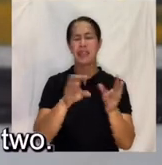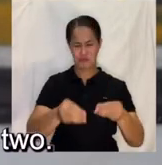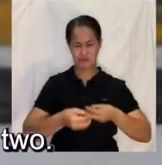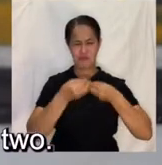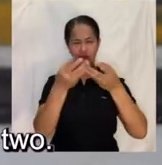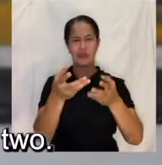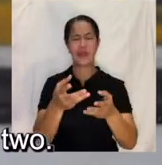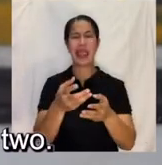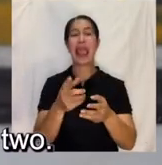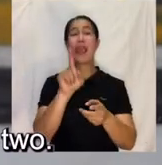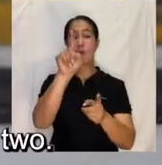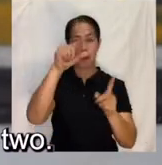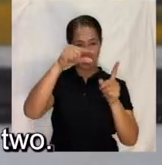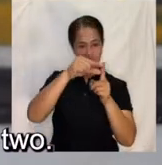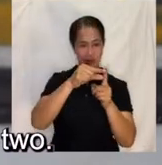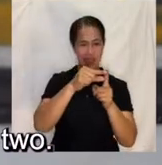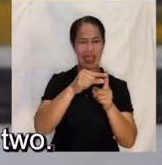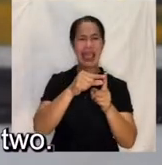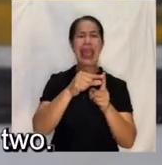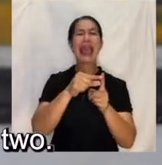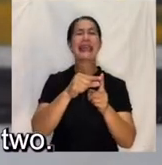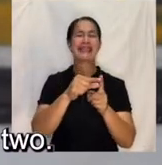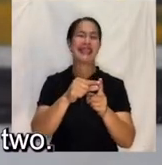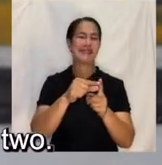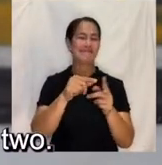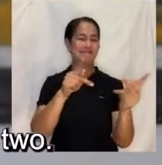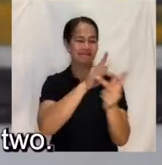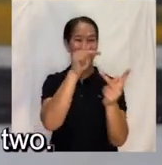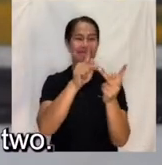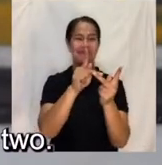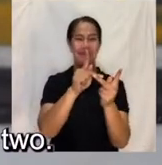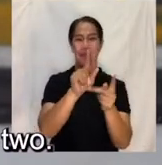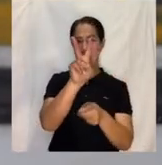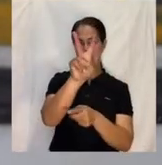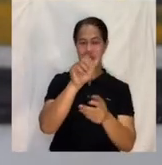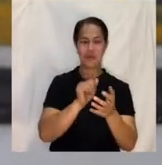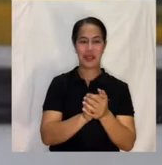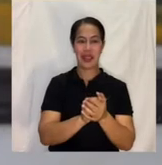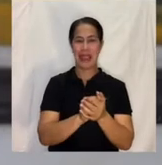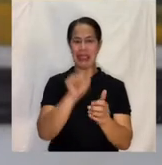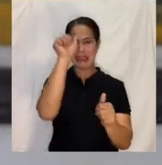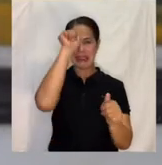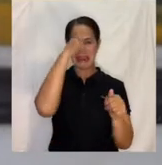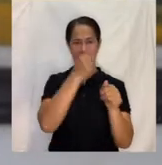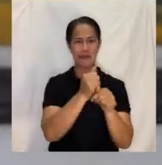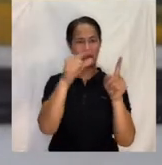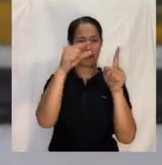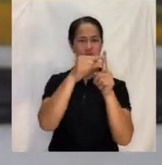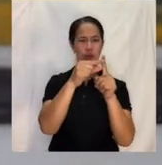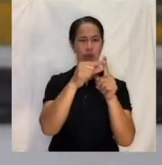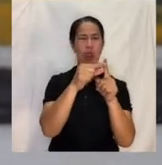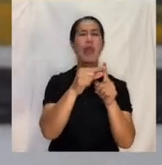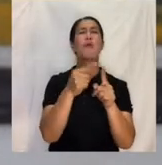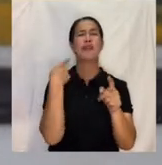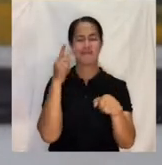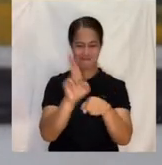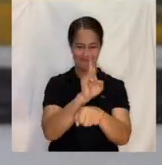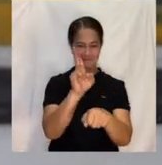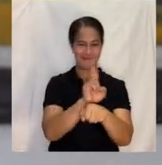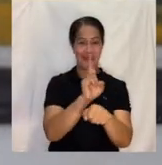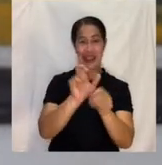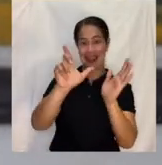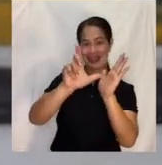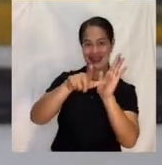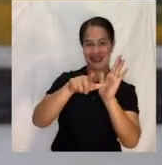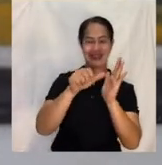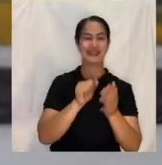need to give a single name that fits the two. Please take note of the words because we will be using